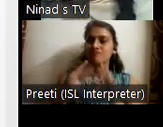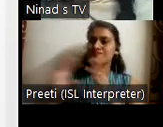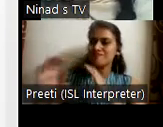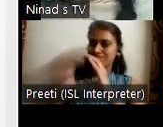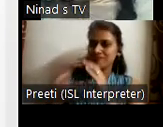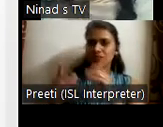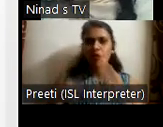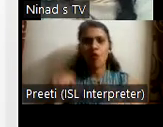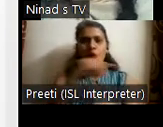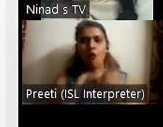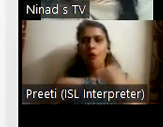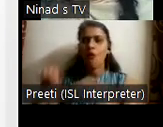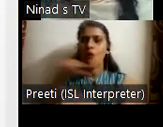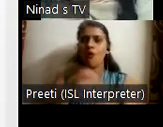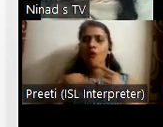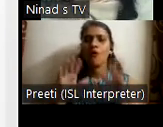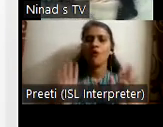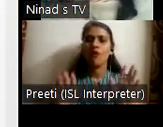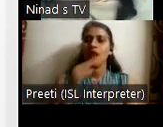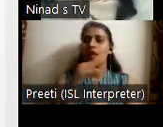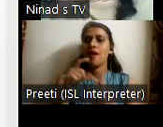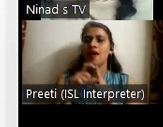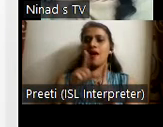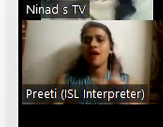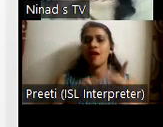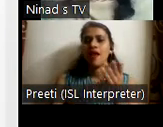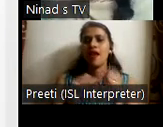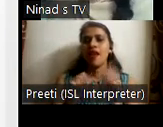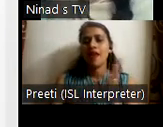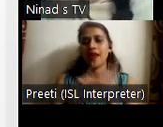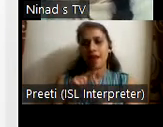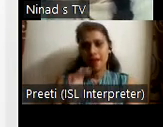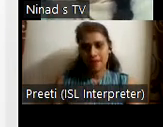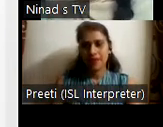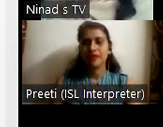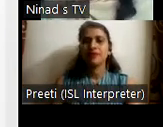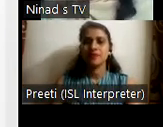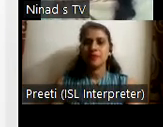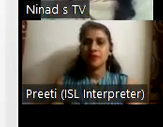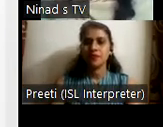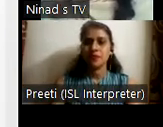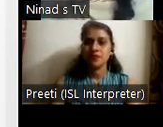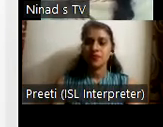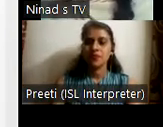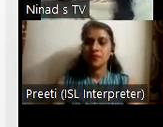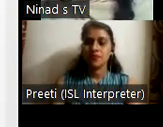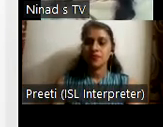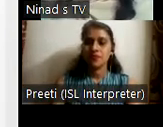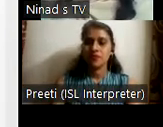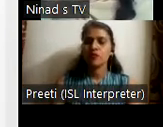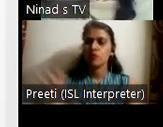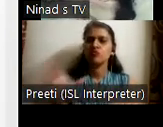family with each other as a dynamics of the family. Okay, so in short, in